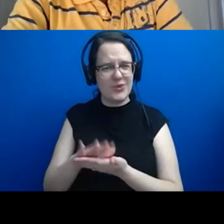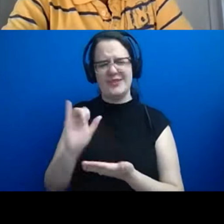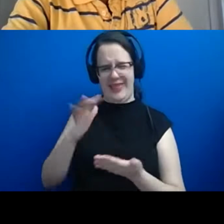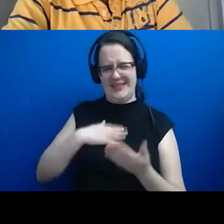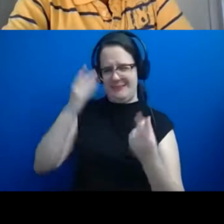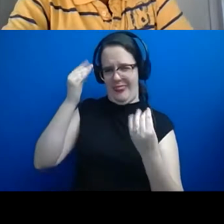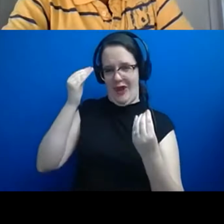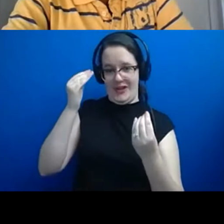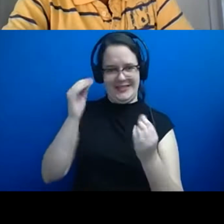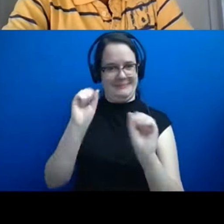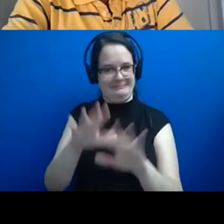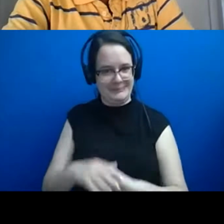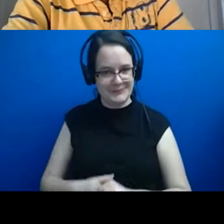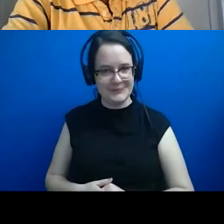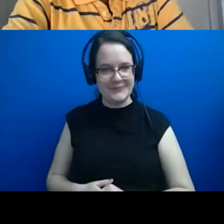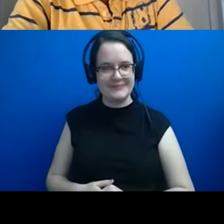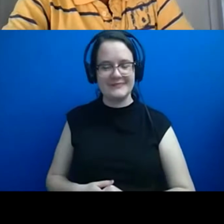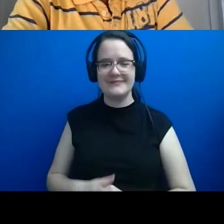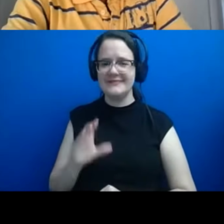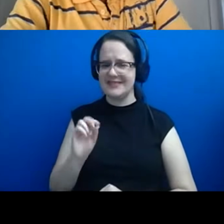thoughts. Awesome.